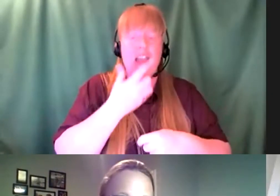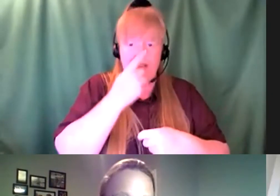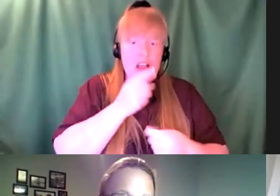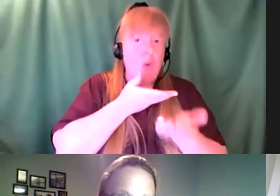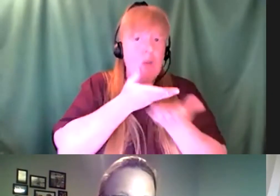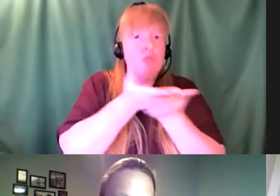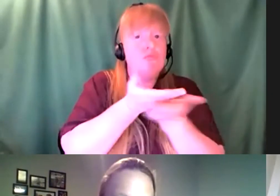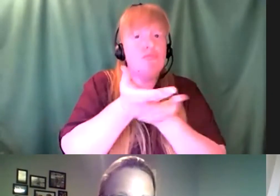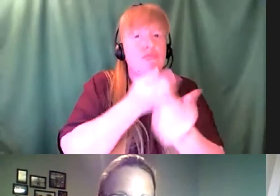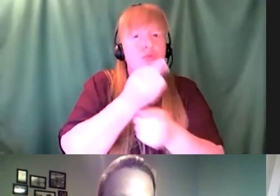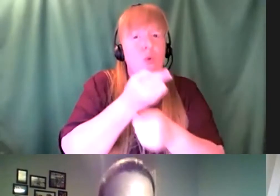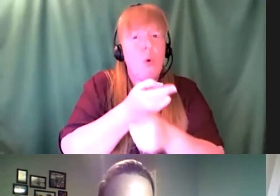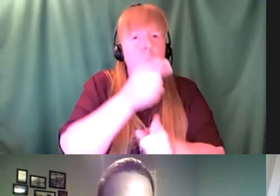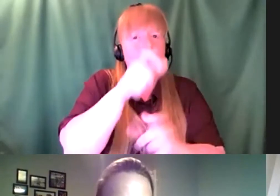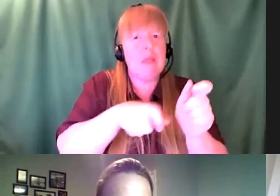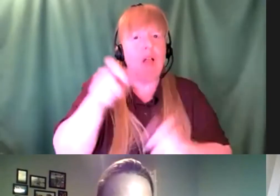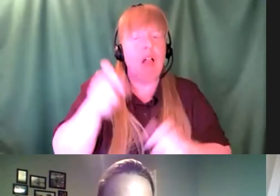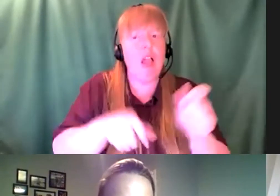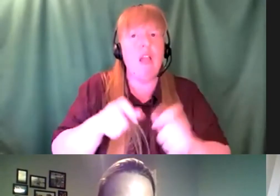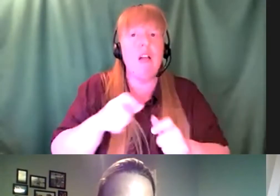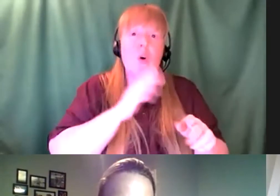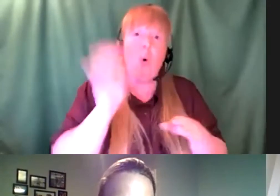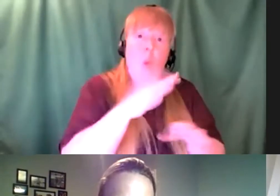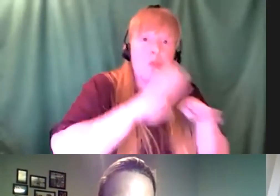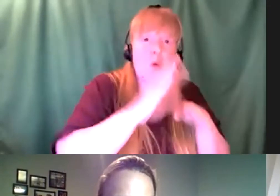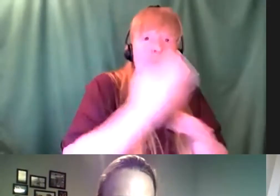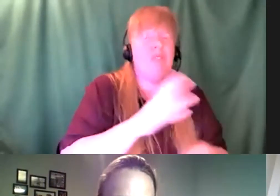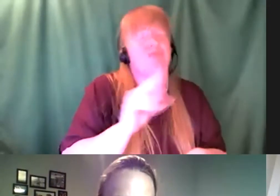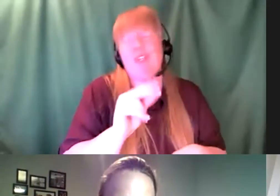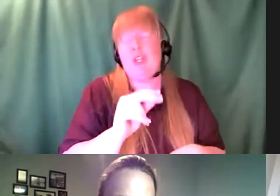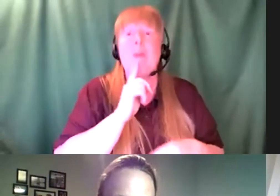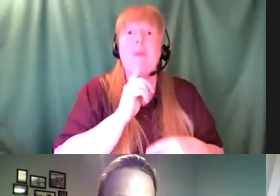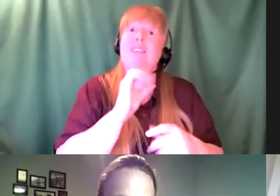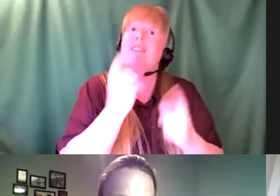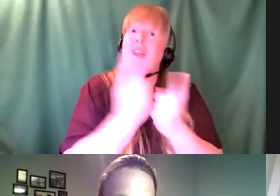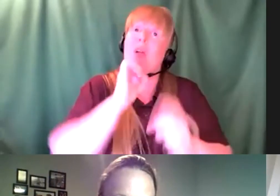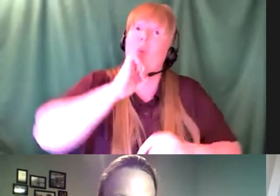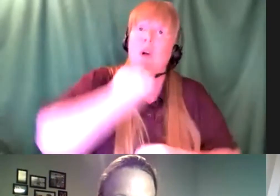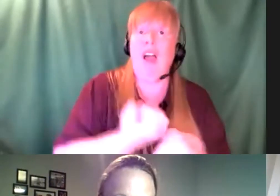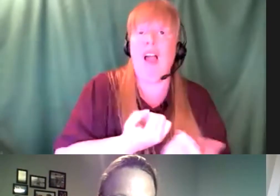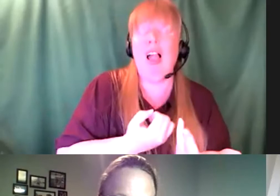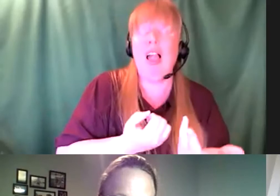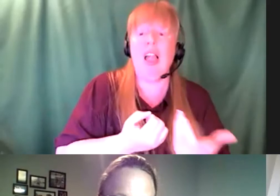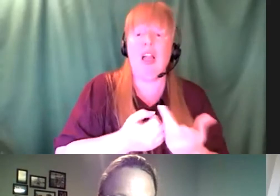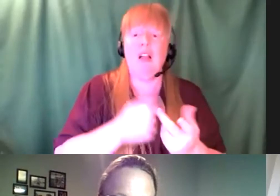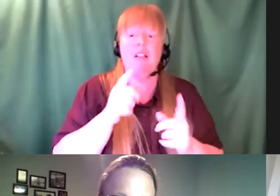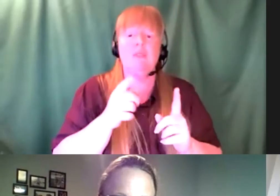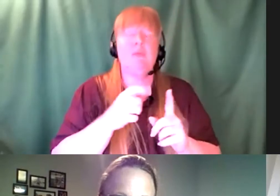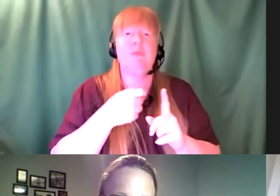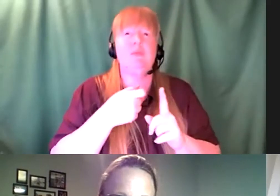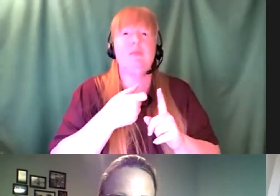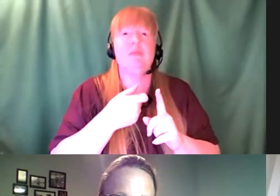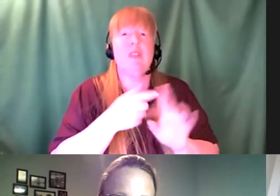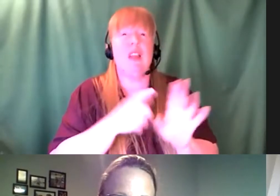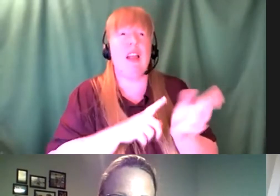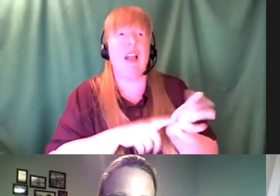be something that will. What about you, Carl? Well, a bit of digressing from what